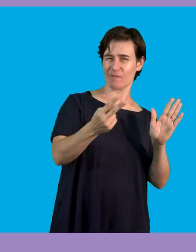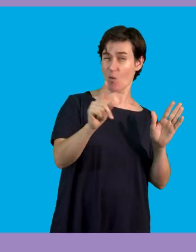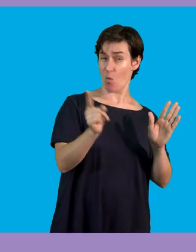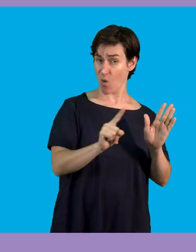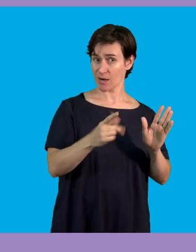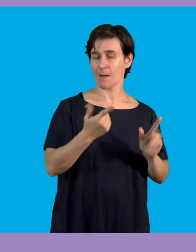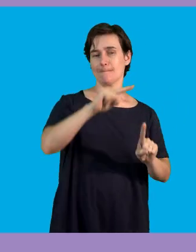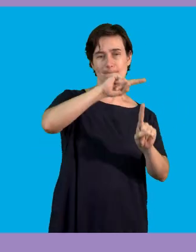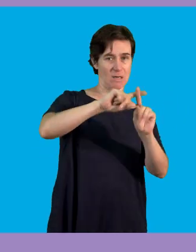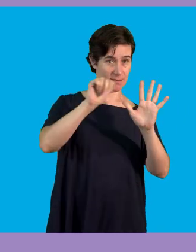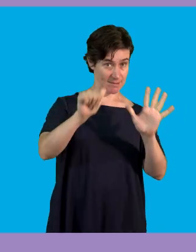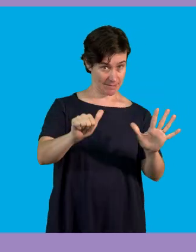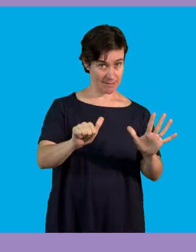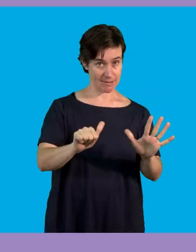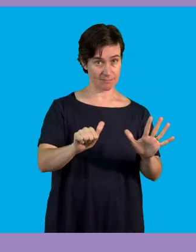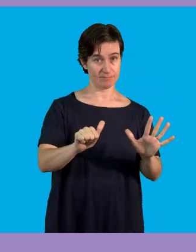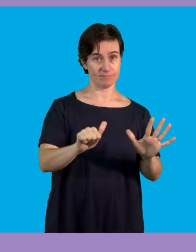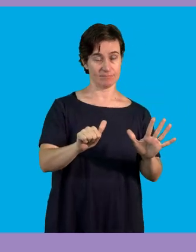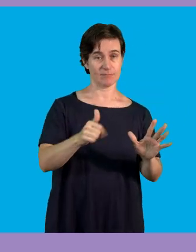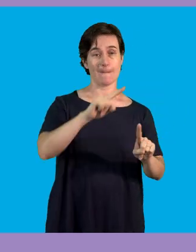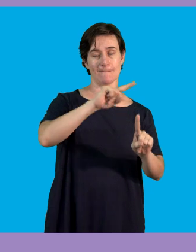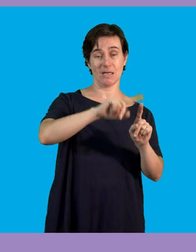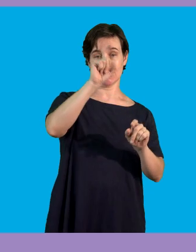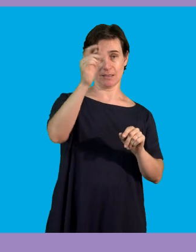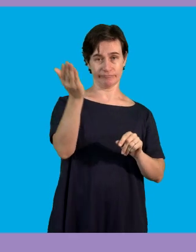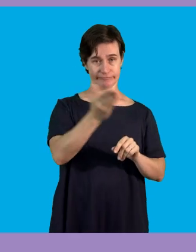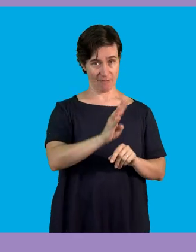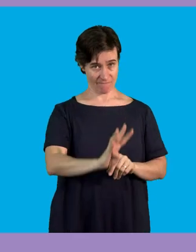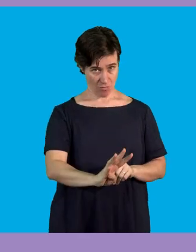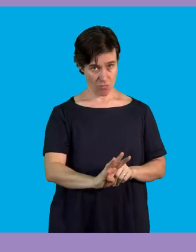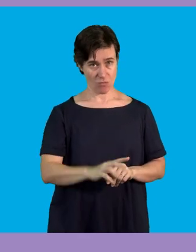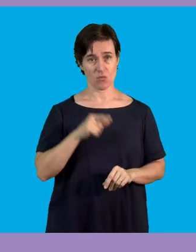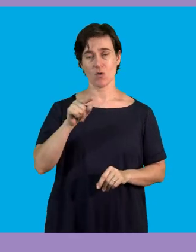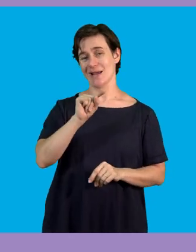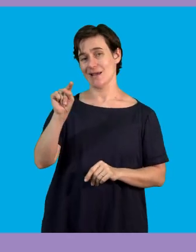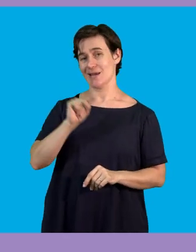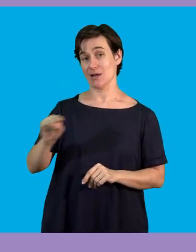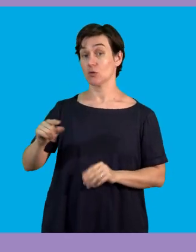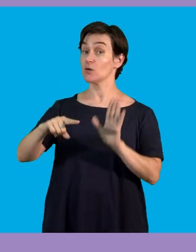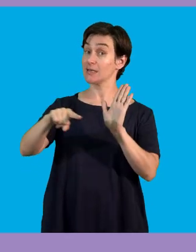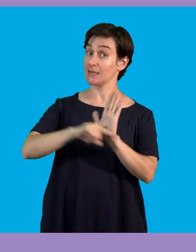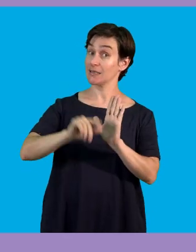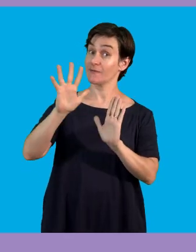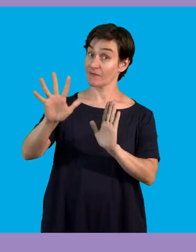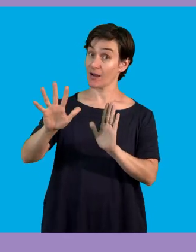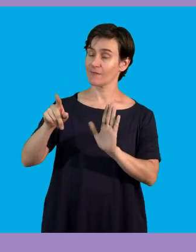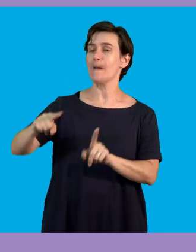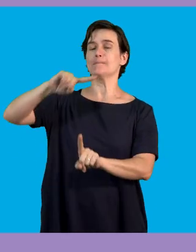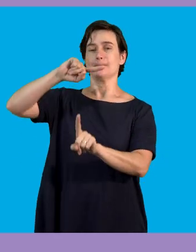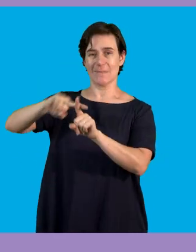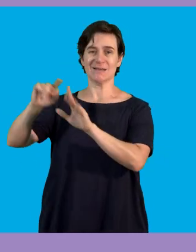would be negative 6 plus 6 equals to, plus x divided by 4 equals to